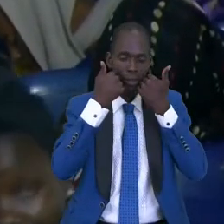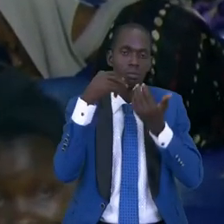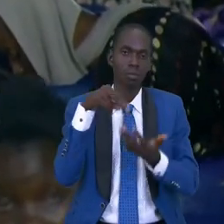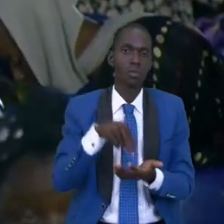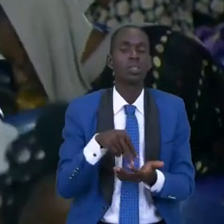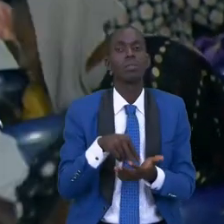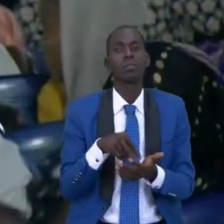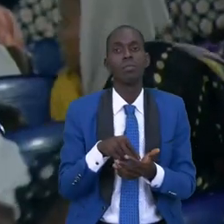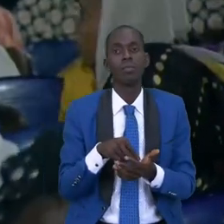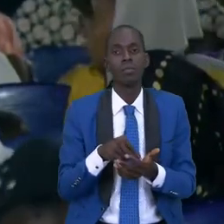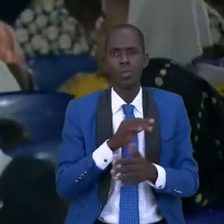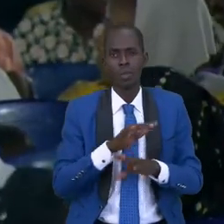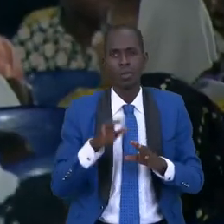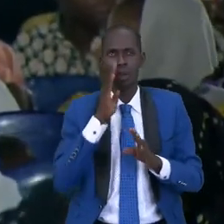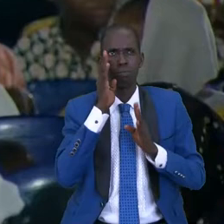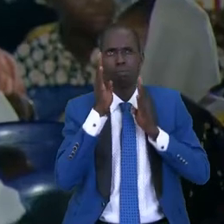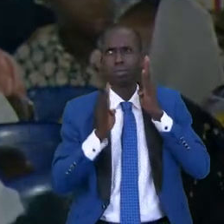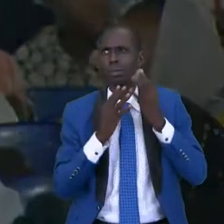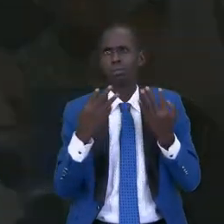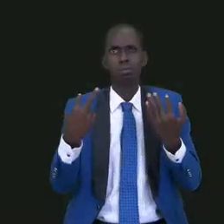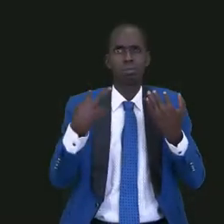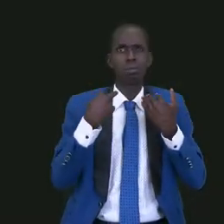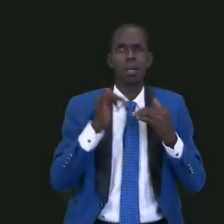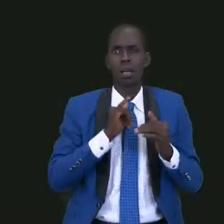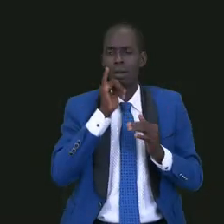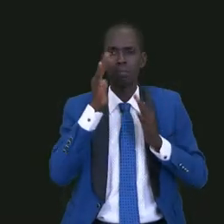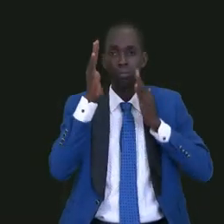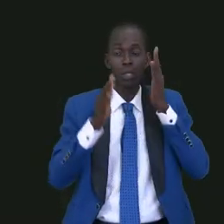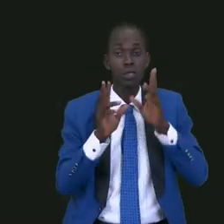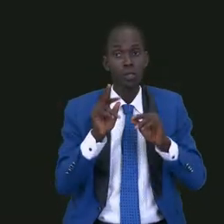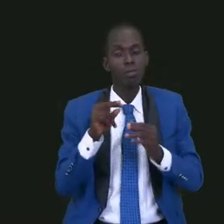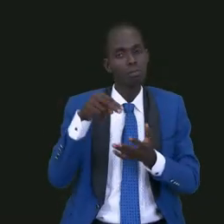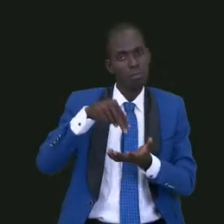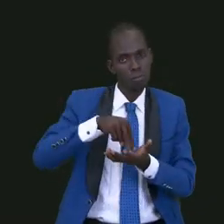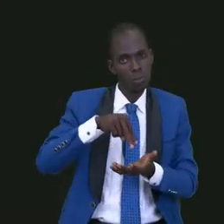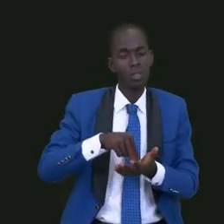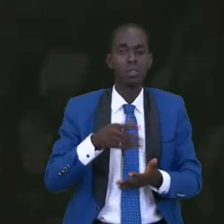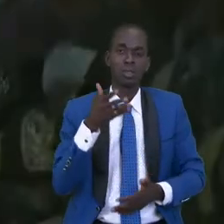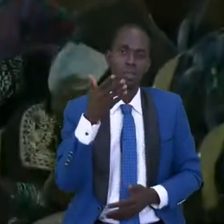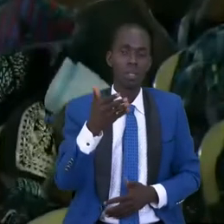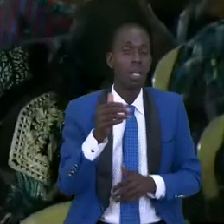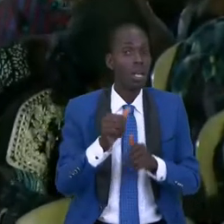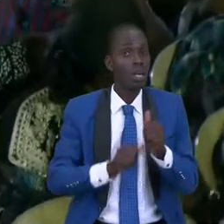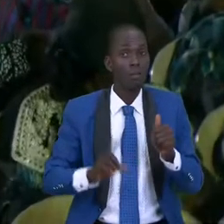your home, where you are, stand up there. Anywhere in the prison, stand up there.